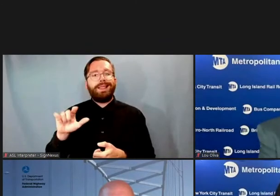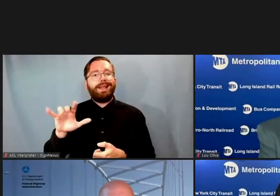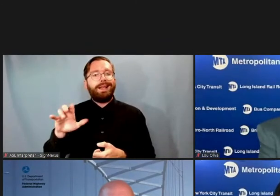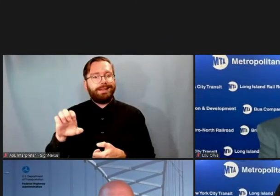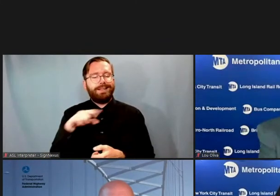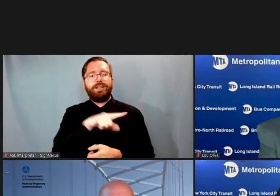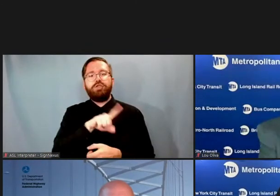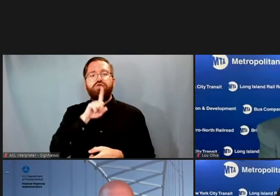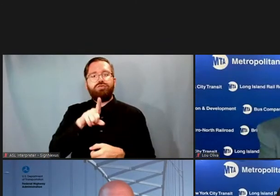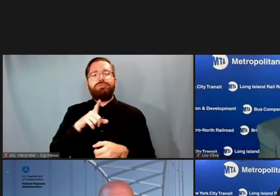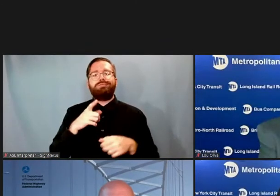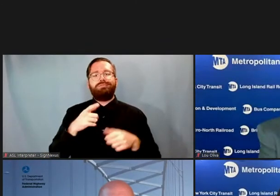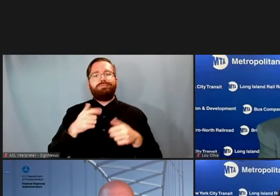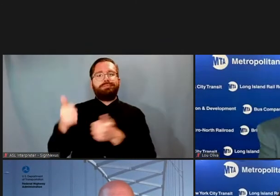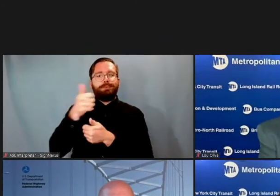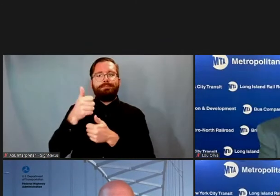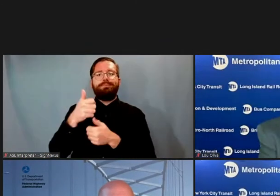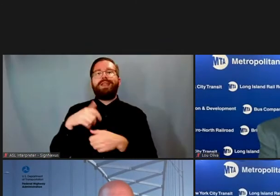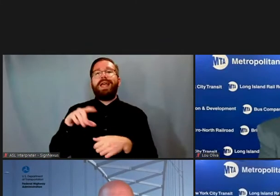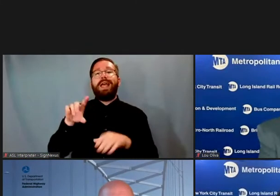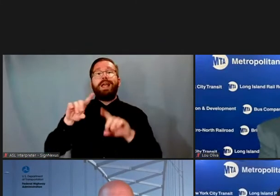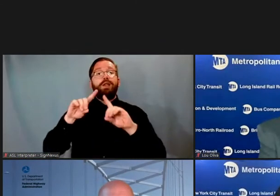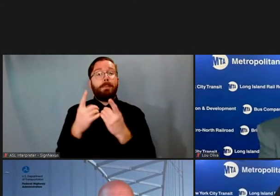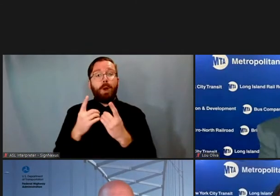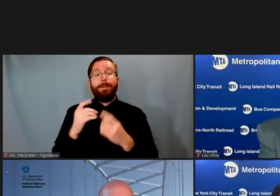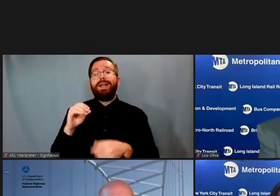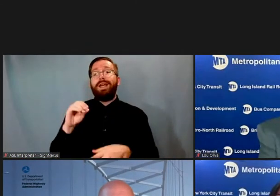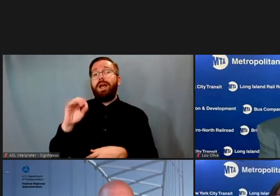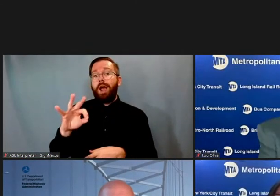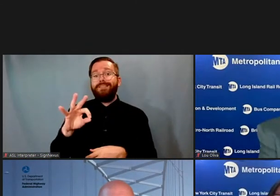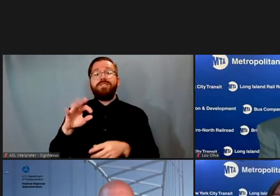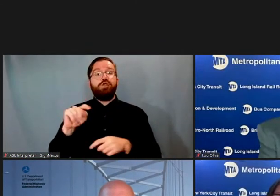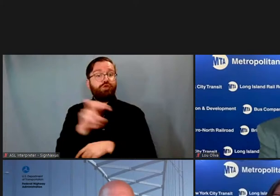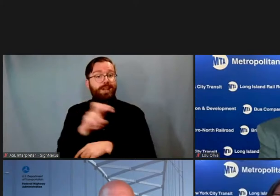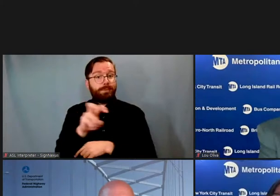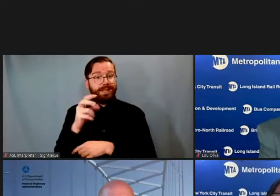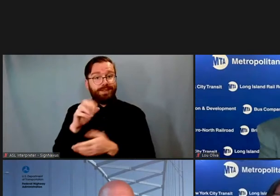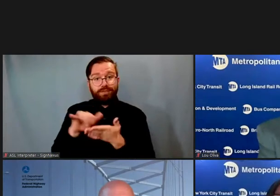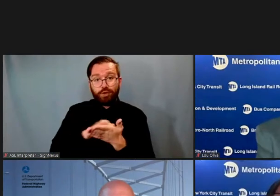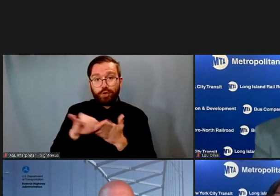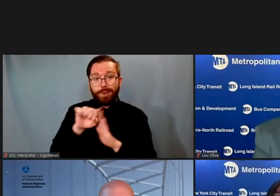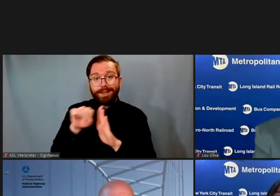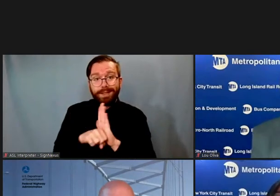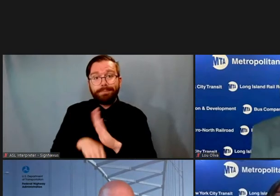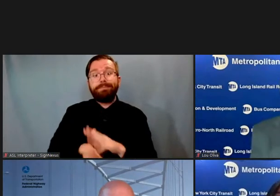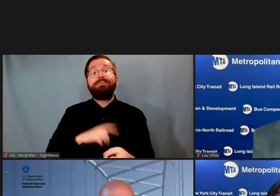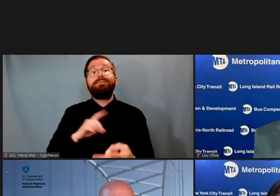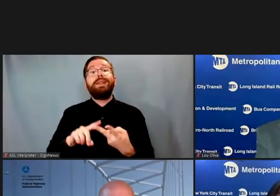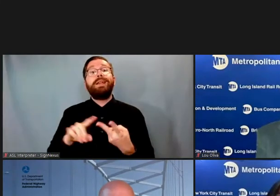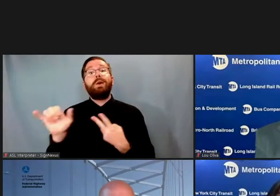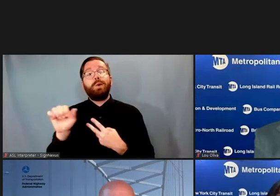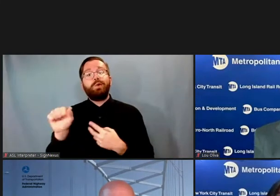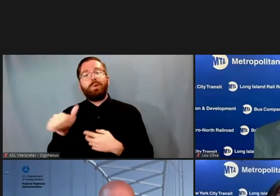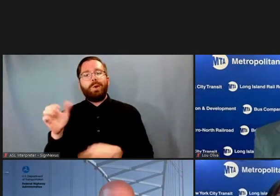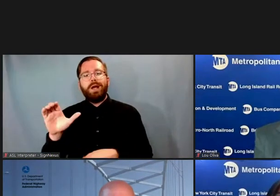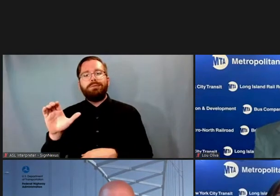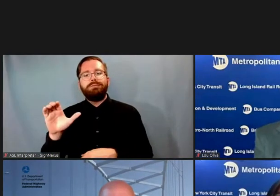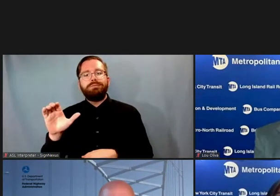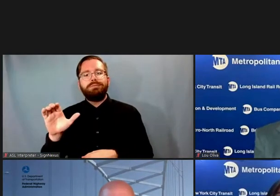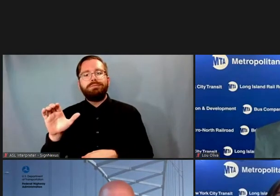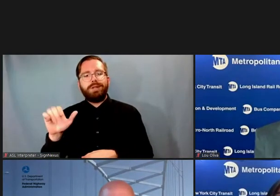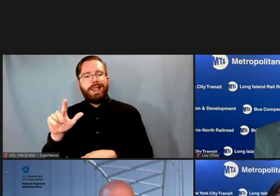state department of transportation and william carey assistant commissioner for policy from new york city department of transportation